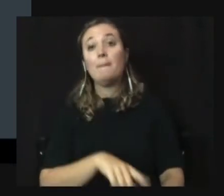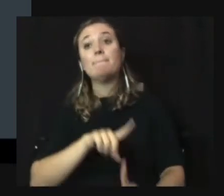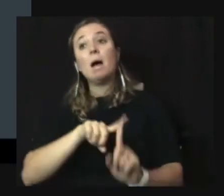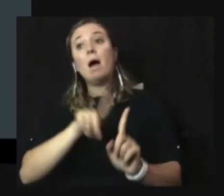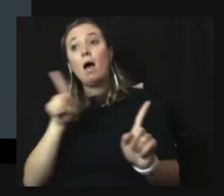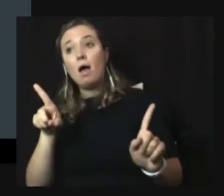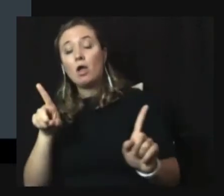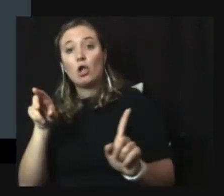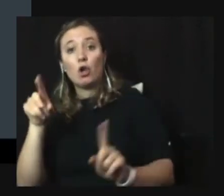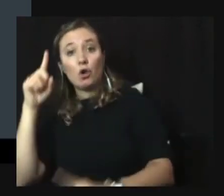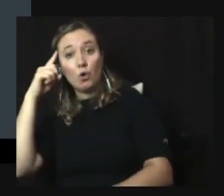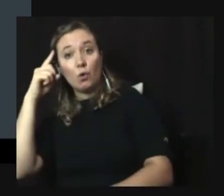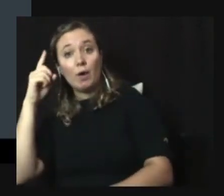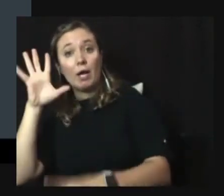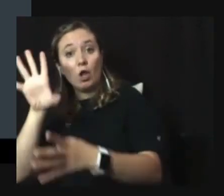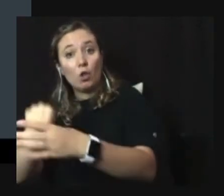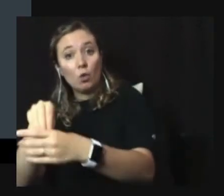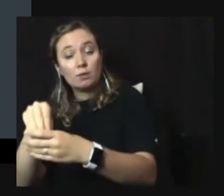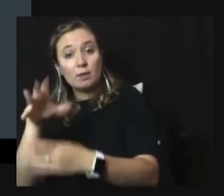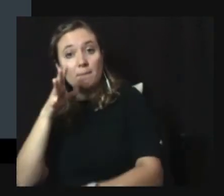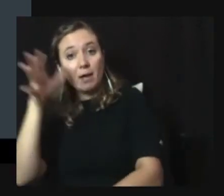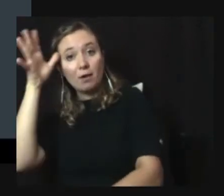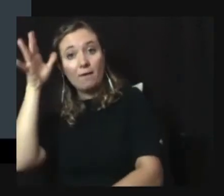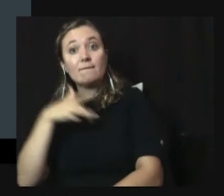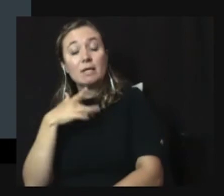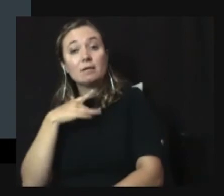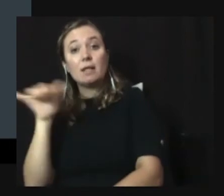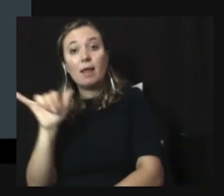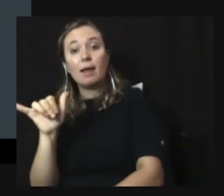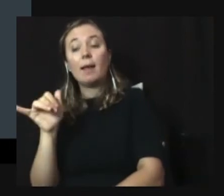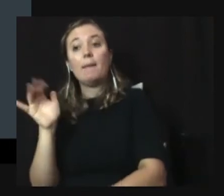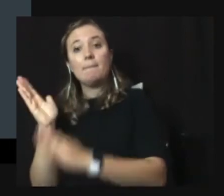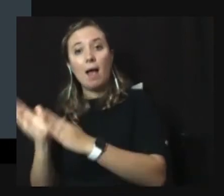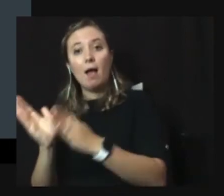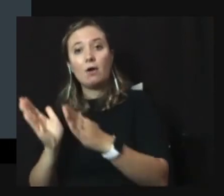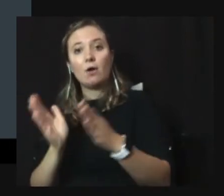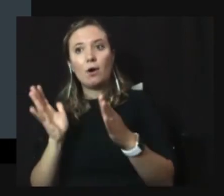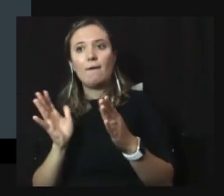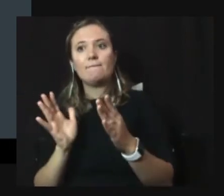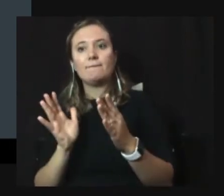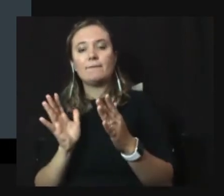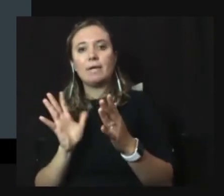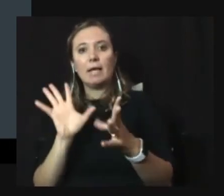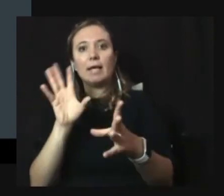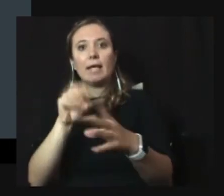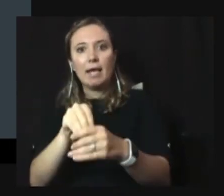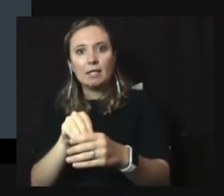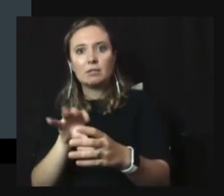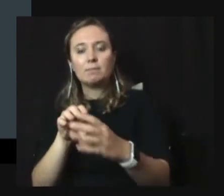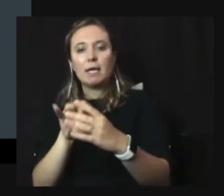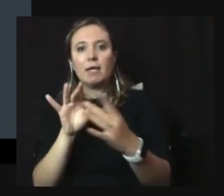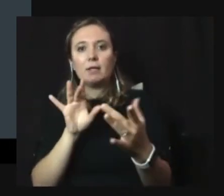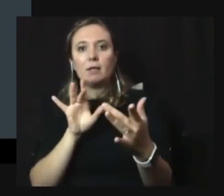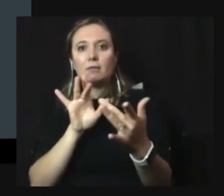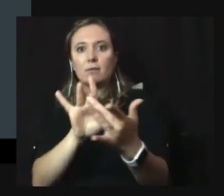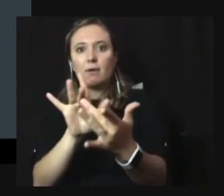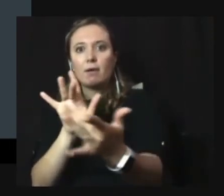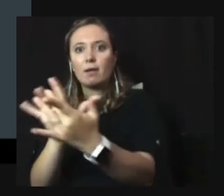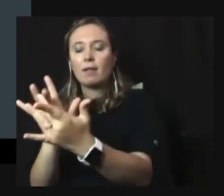Neuro-inclusive parenting feels like a pattern of engagement that I can always participate in.